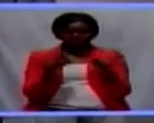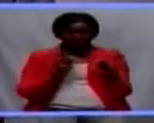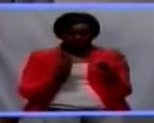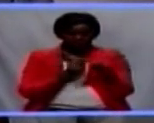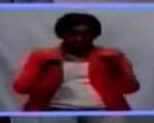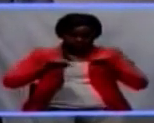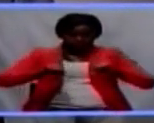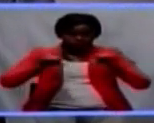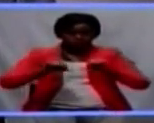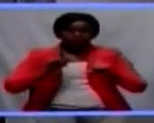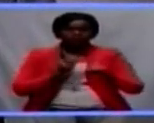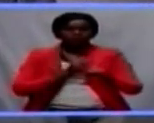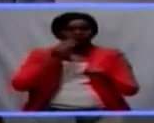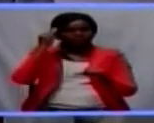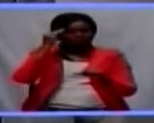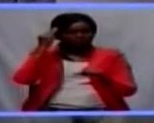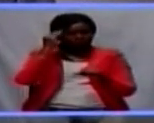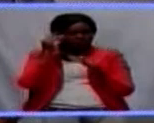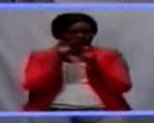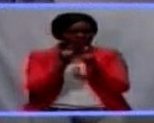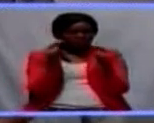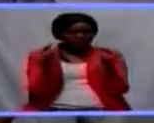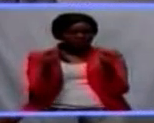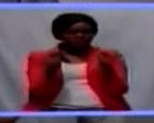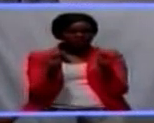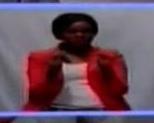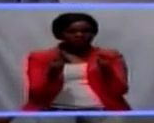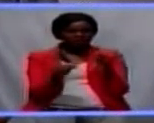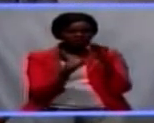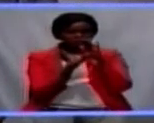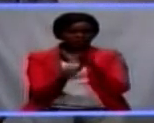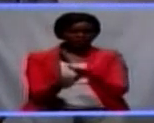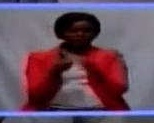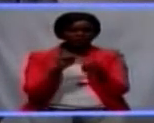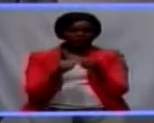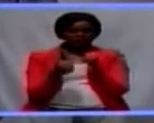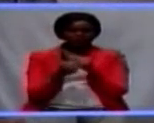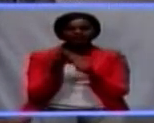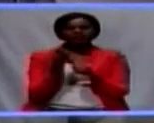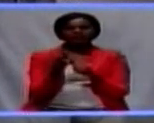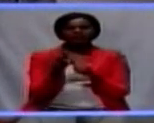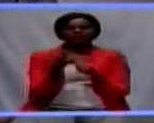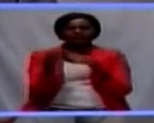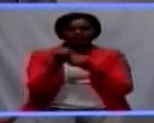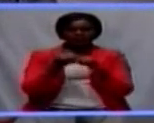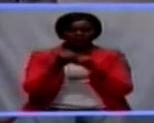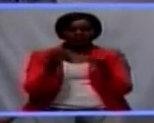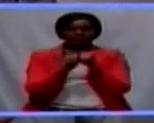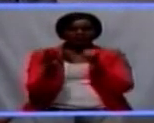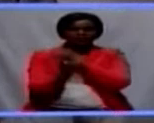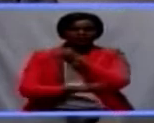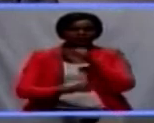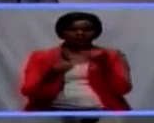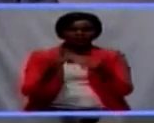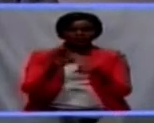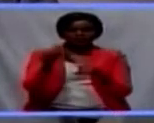we realized that, you know, the major discouraging factor was the interest and penalties. Right. Now, you have